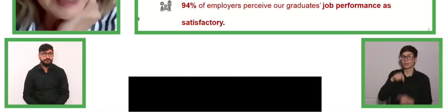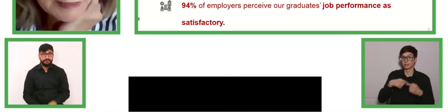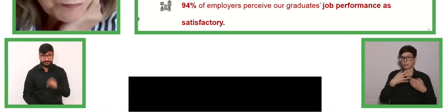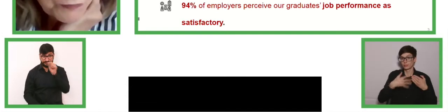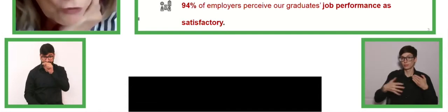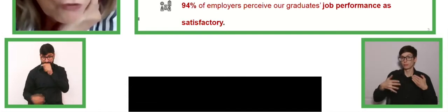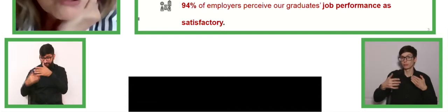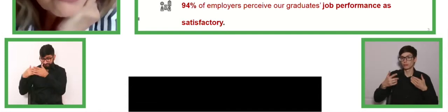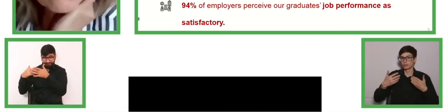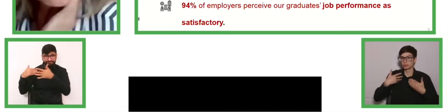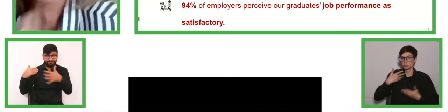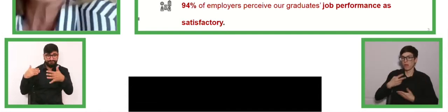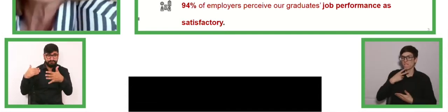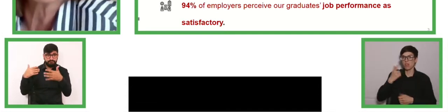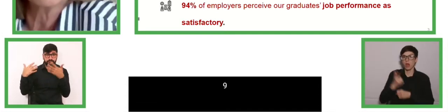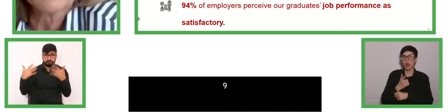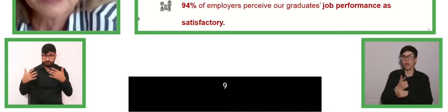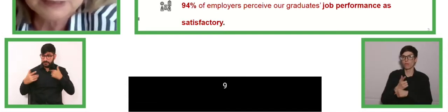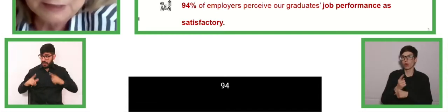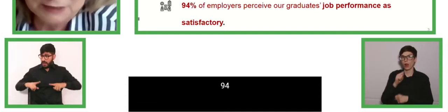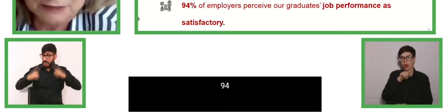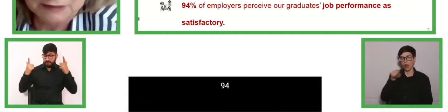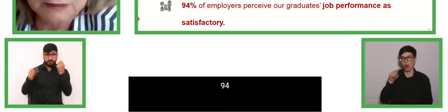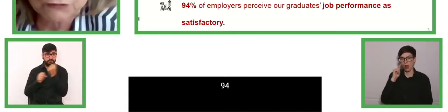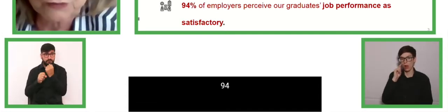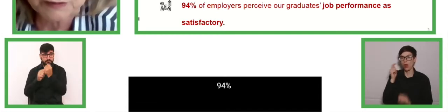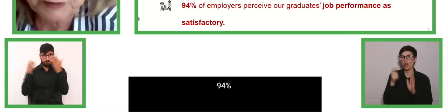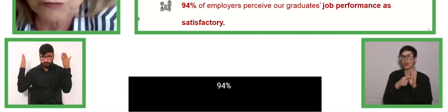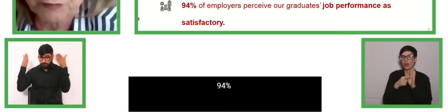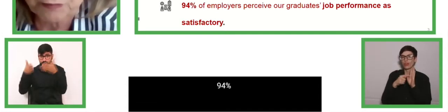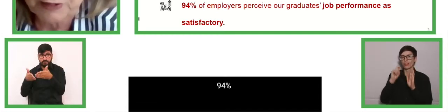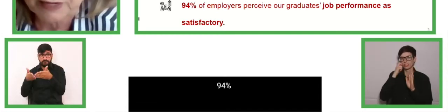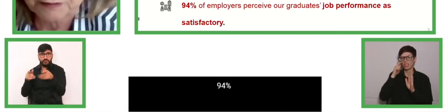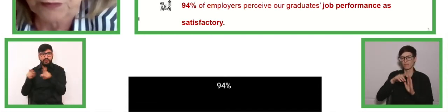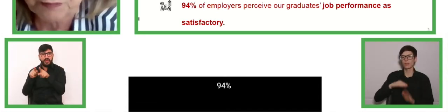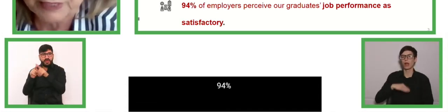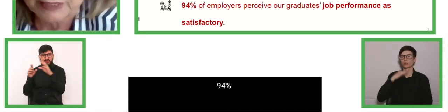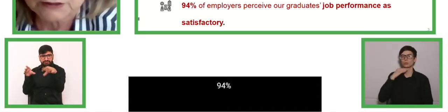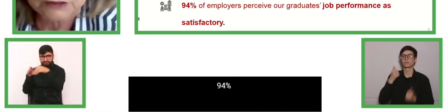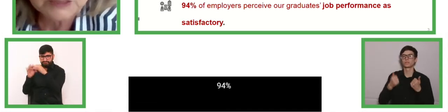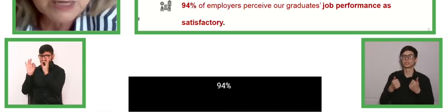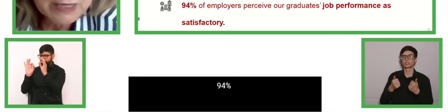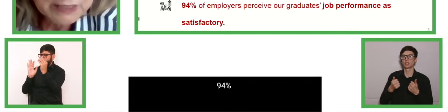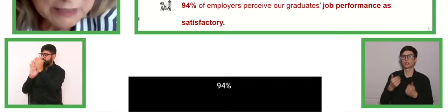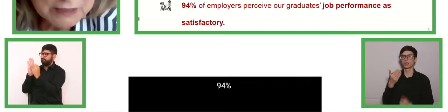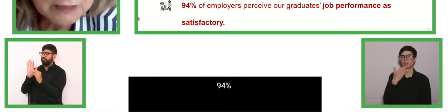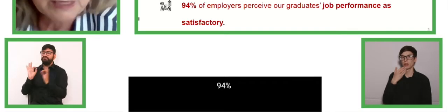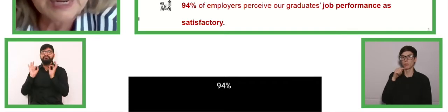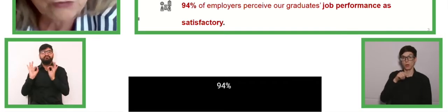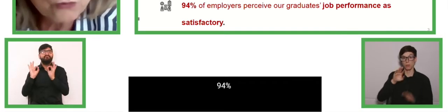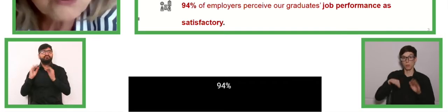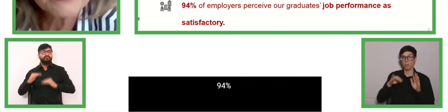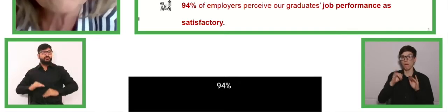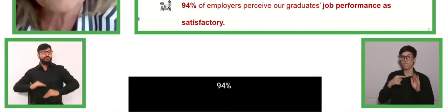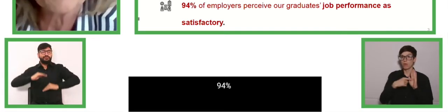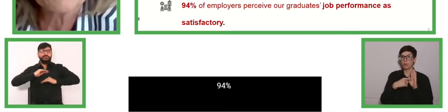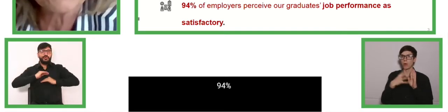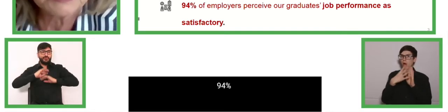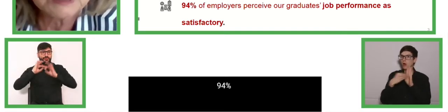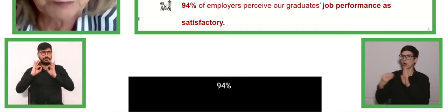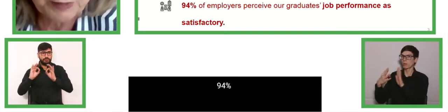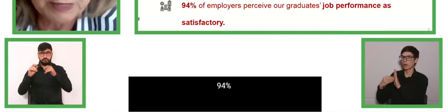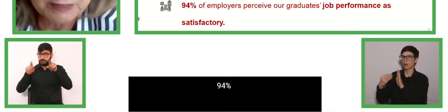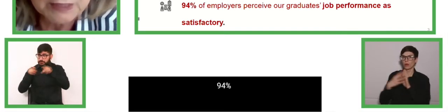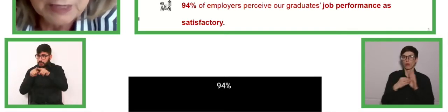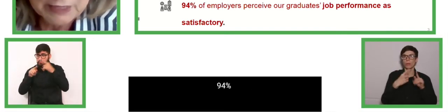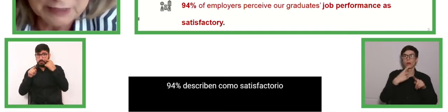satisfactory. Also, the model has successfully been replicated in La Coruña University